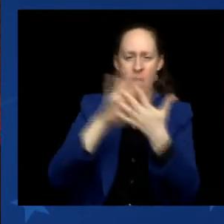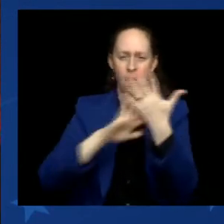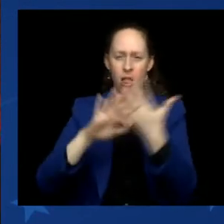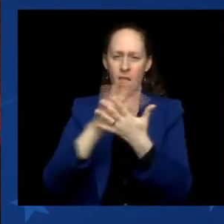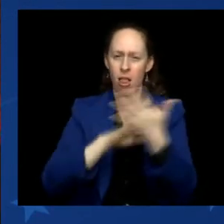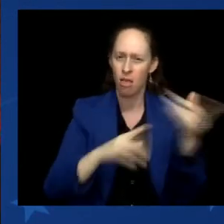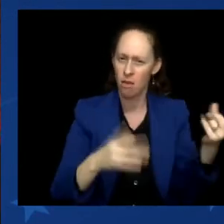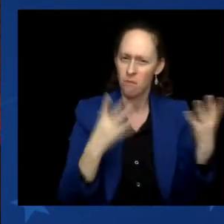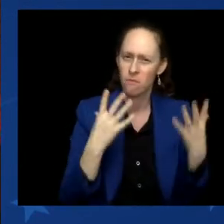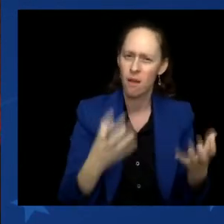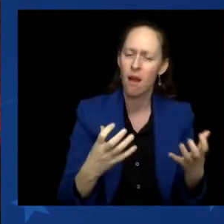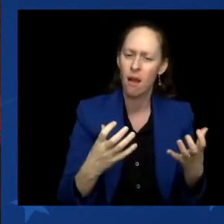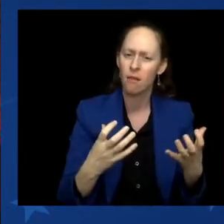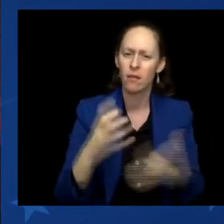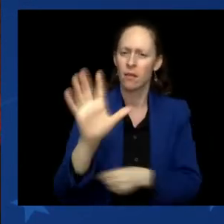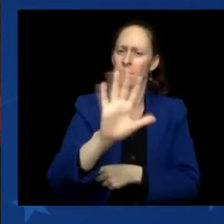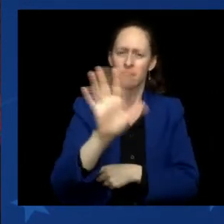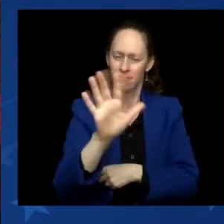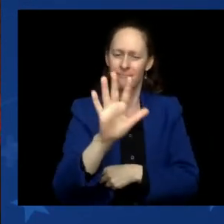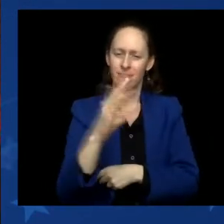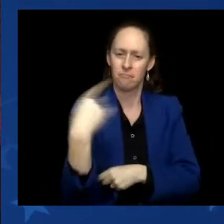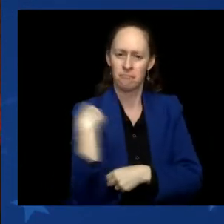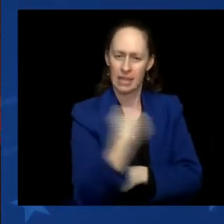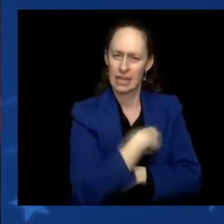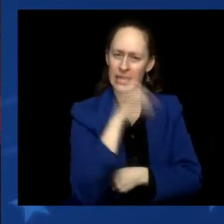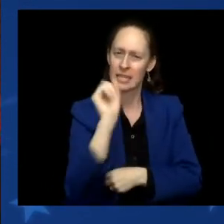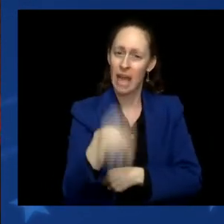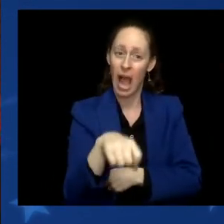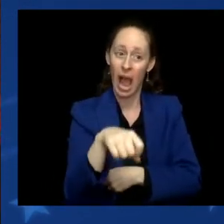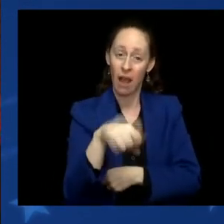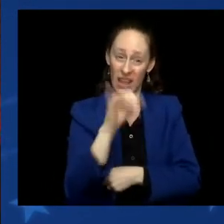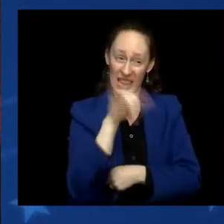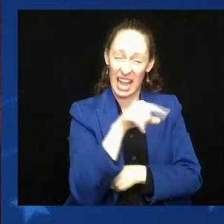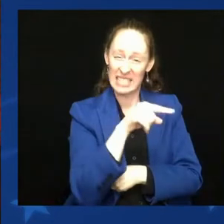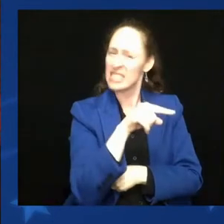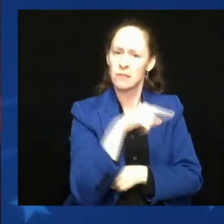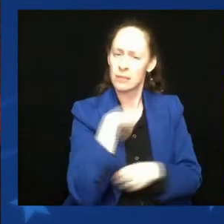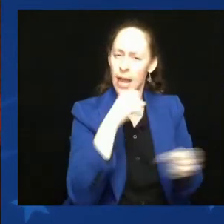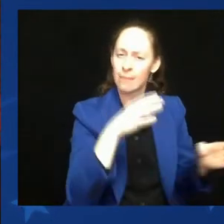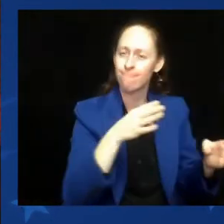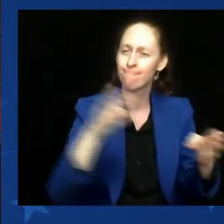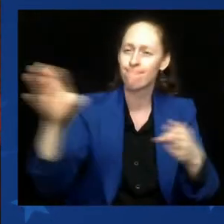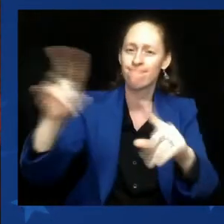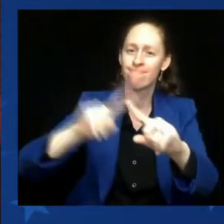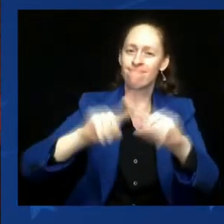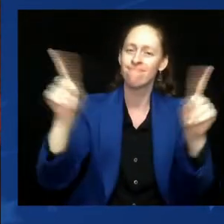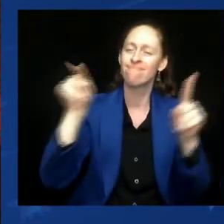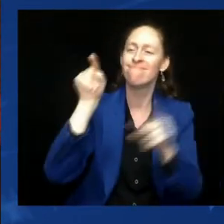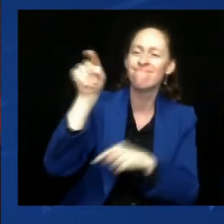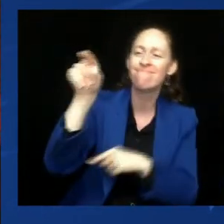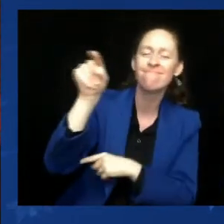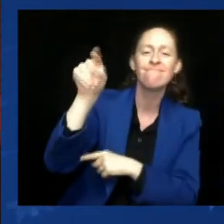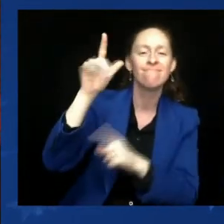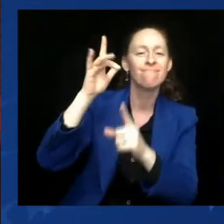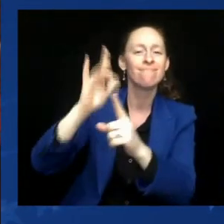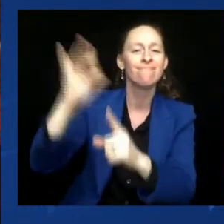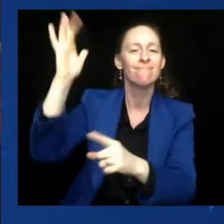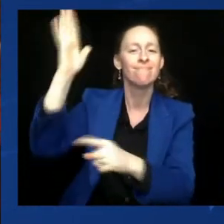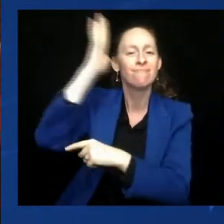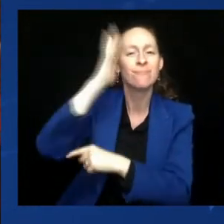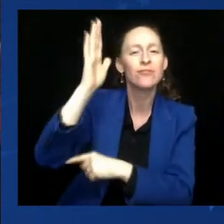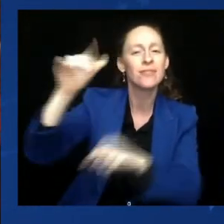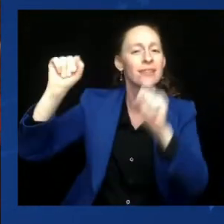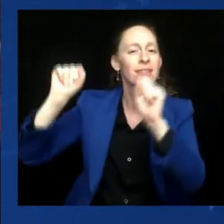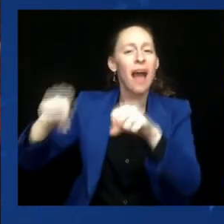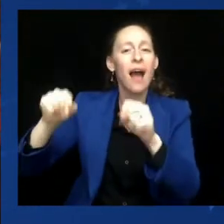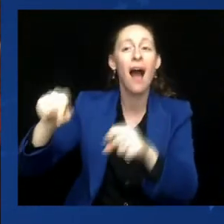the future, a future of possibility, a future to build and dream and hope. And we're on